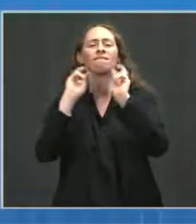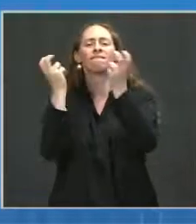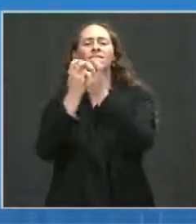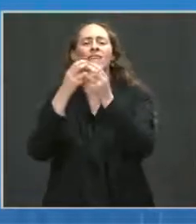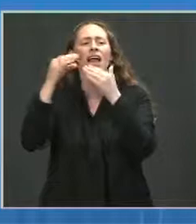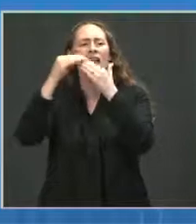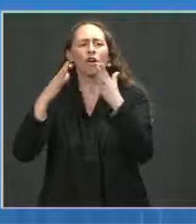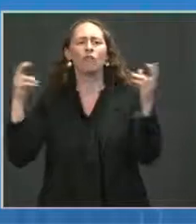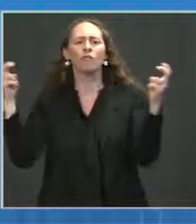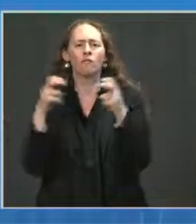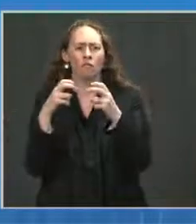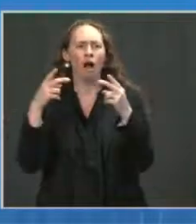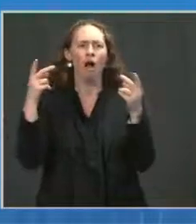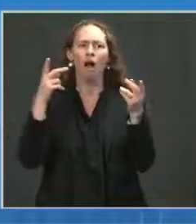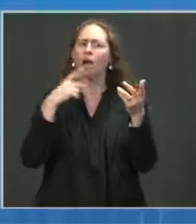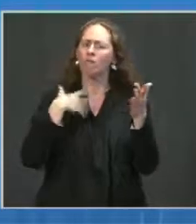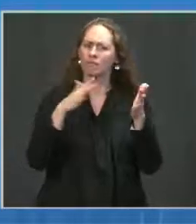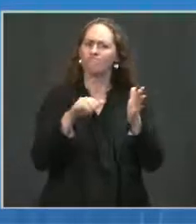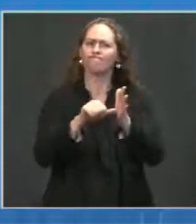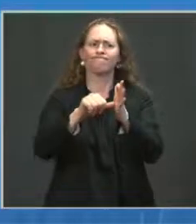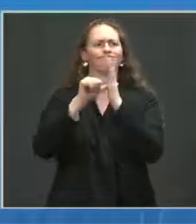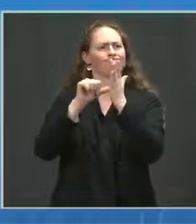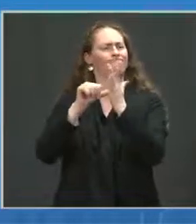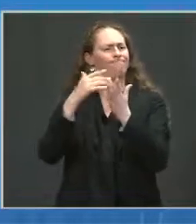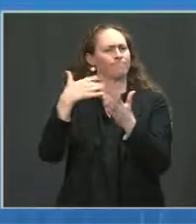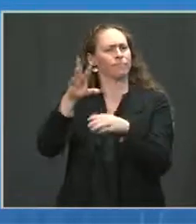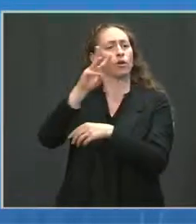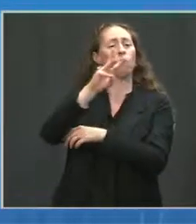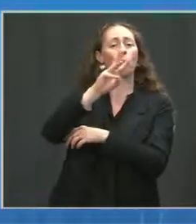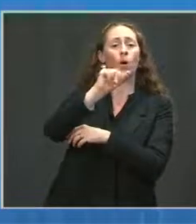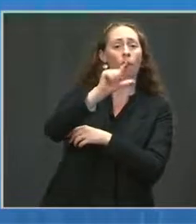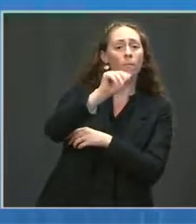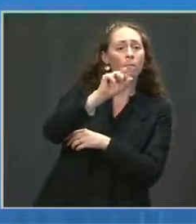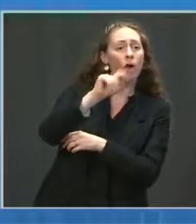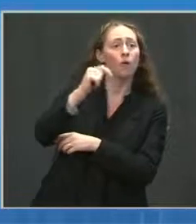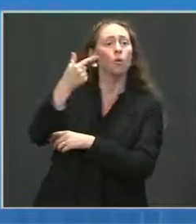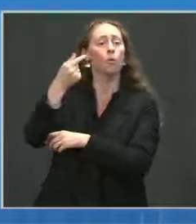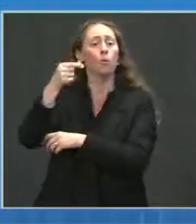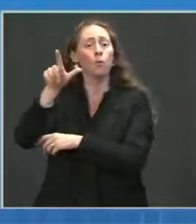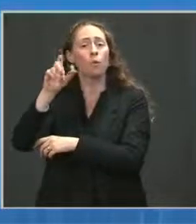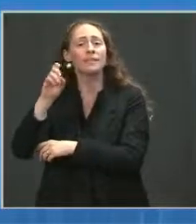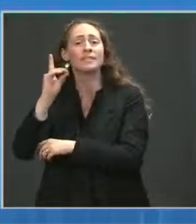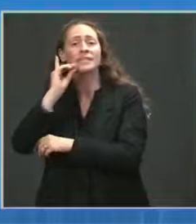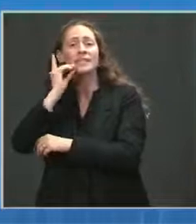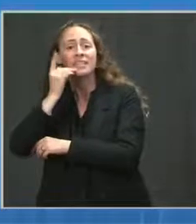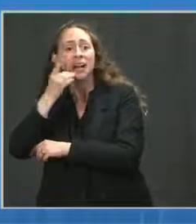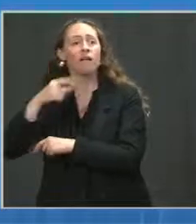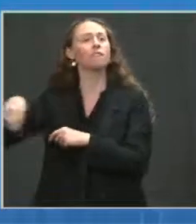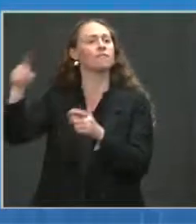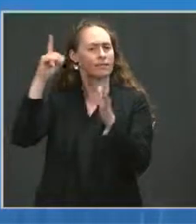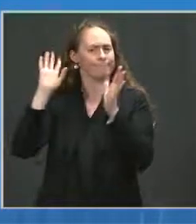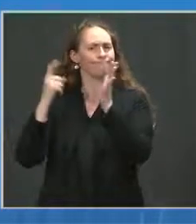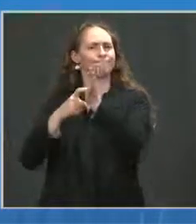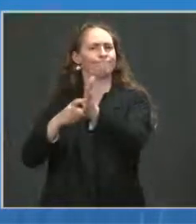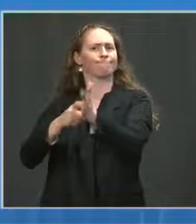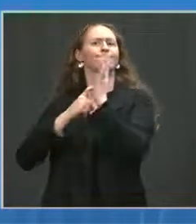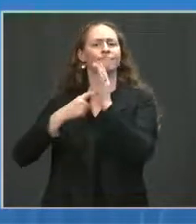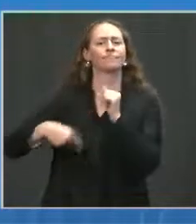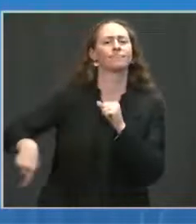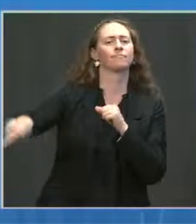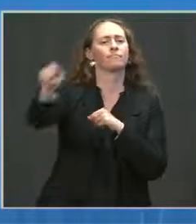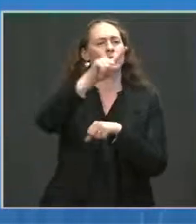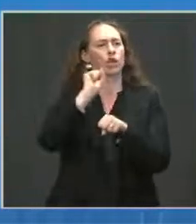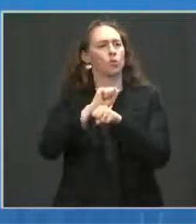like Google, Walmart, and Disney have announced vaccination requirements for their employees, joining hundreds of universities